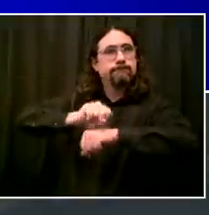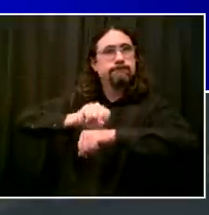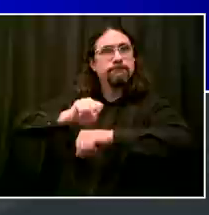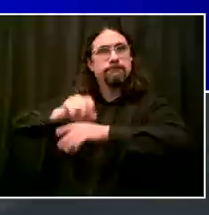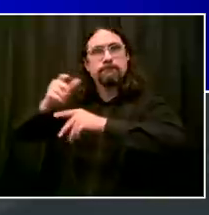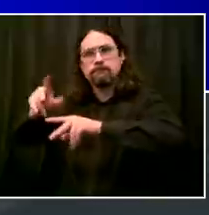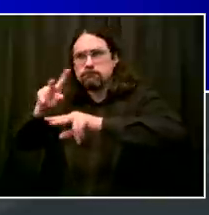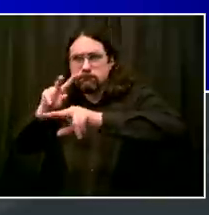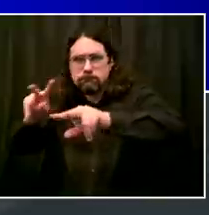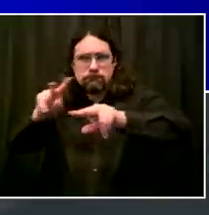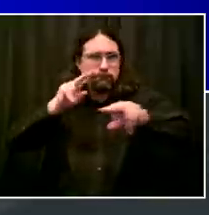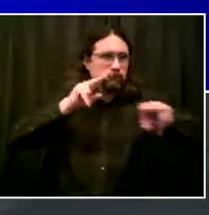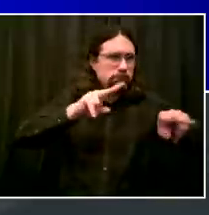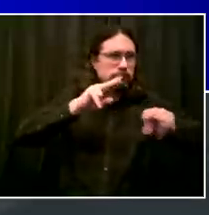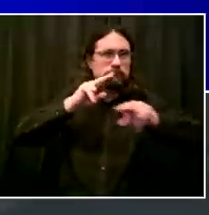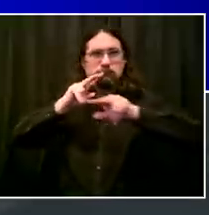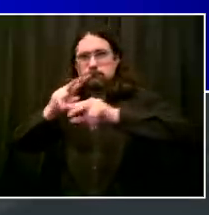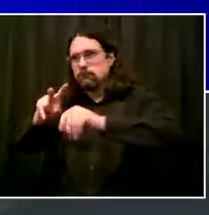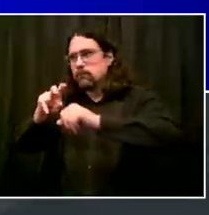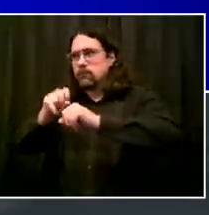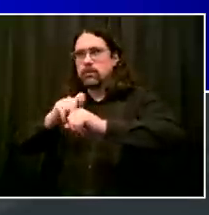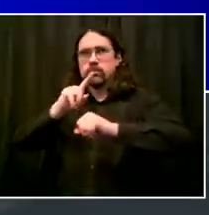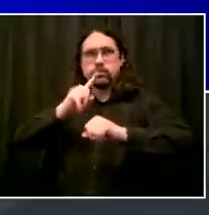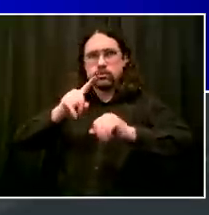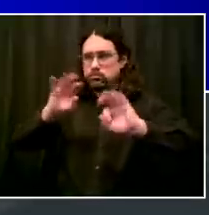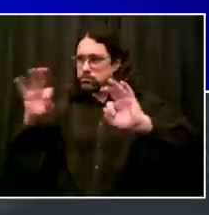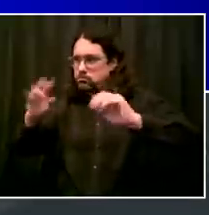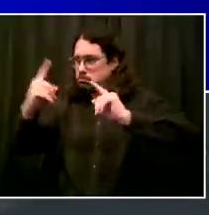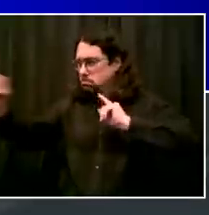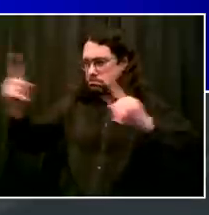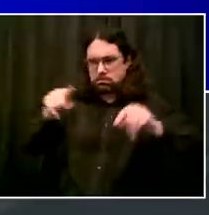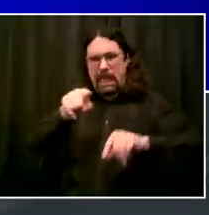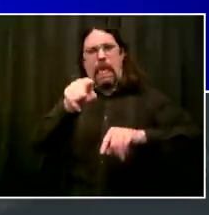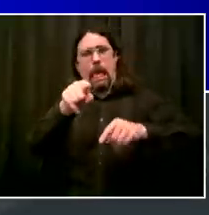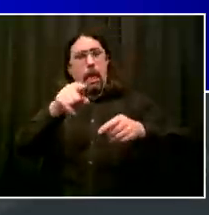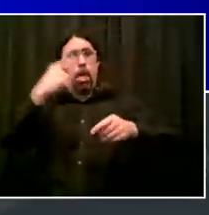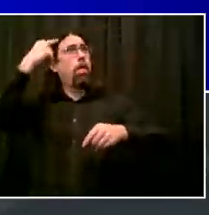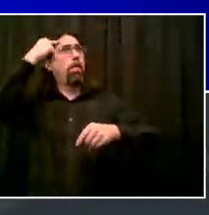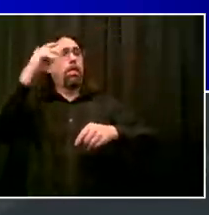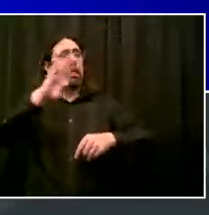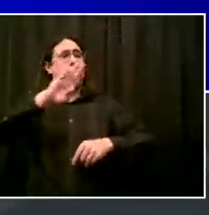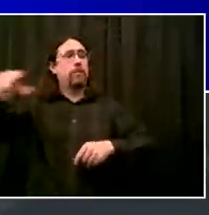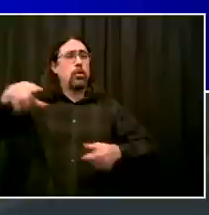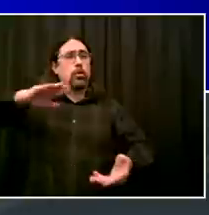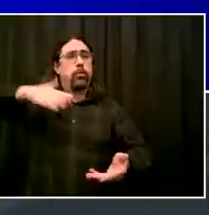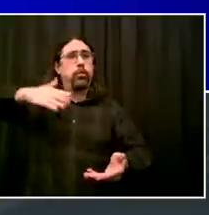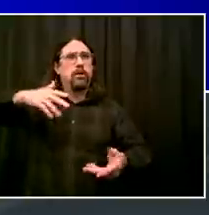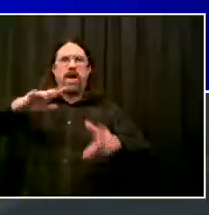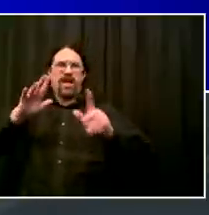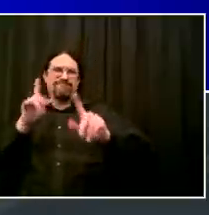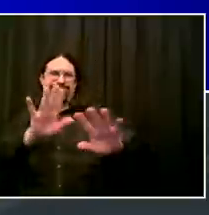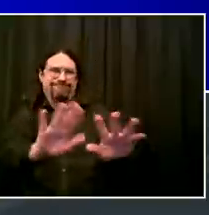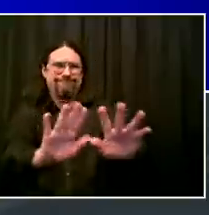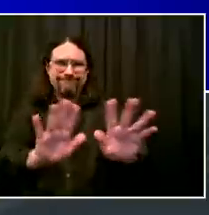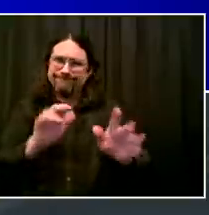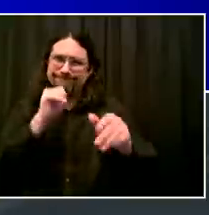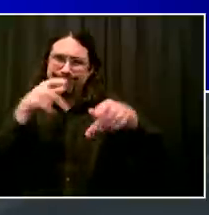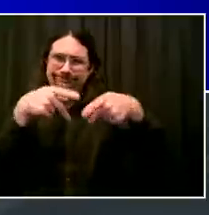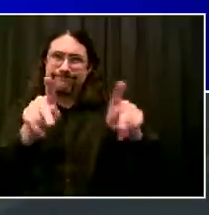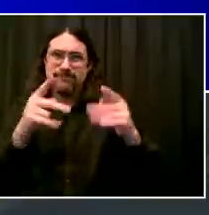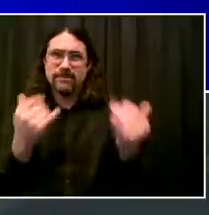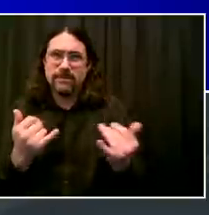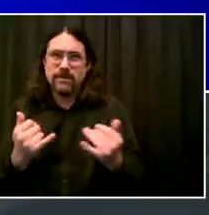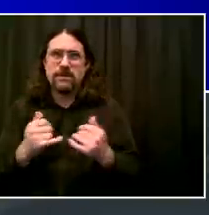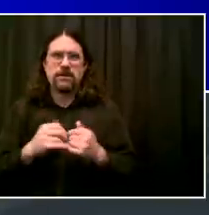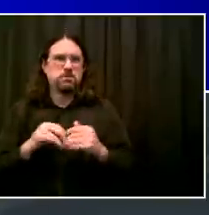that, again, I think this will work. I think it'll work well. I think New Yorkers have gotten the message. If they need a little extra reminder, there'll be people there to remind them. I'm